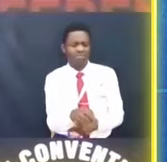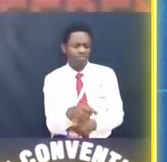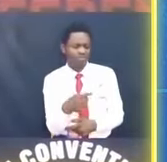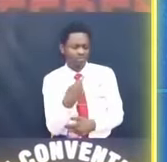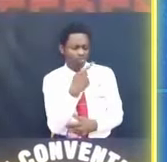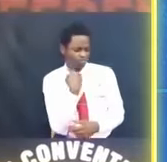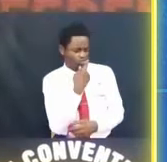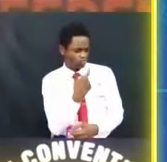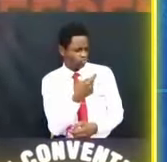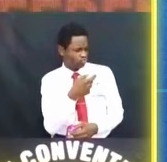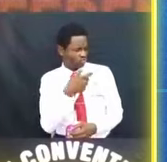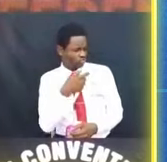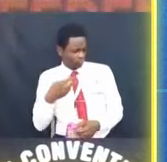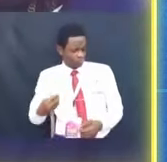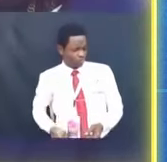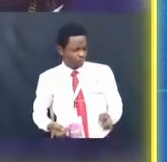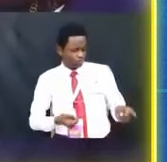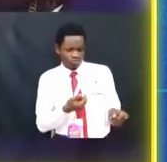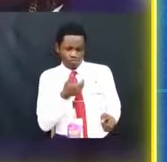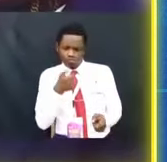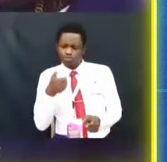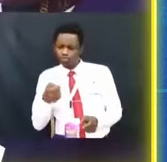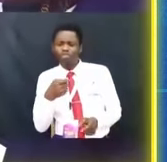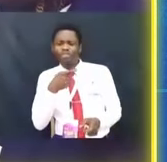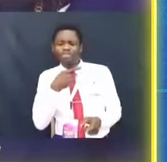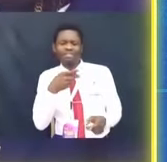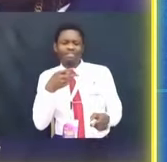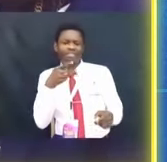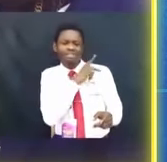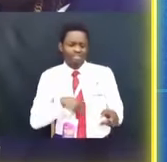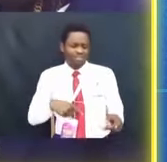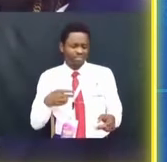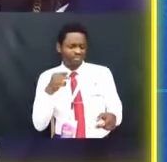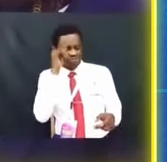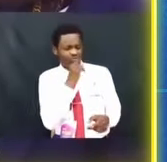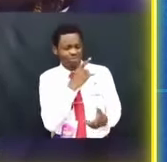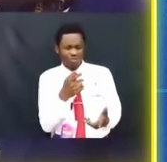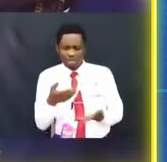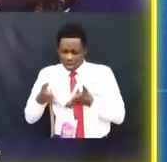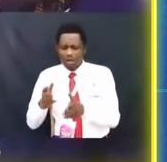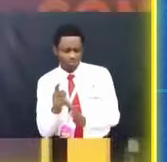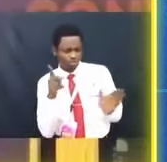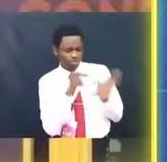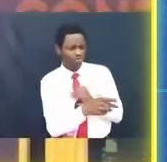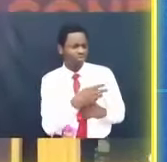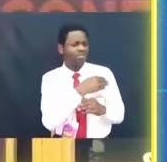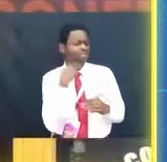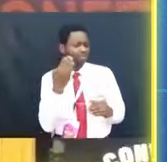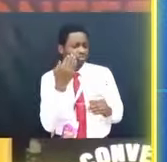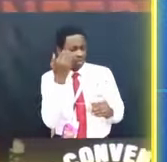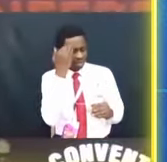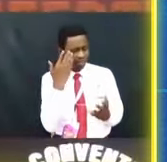insulting the king of Israel? King, let me go and take off his head." Then David said, "Don't. Ubufua enye boni.